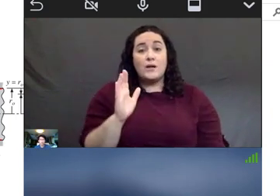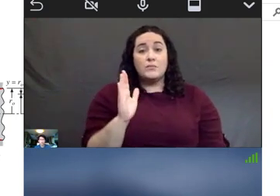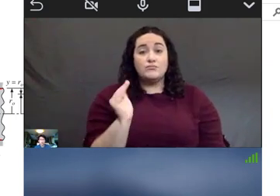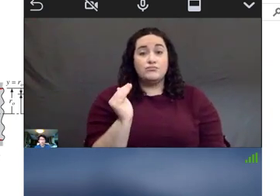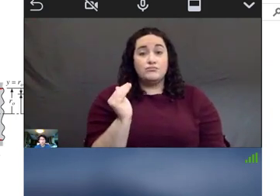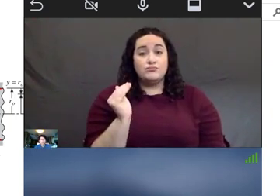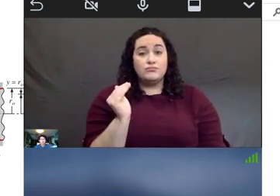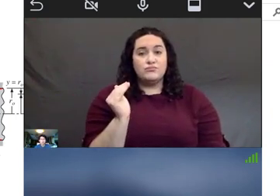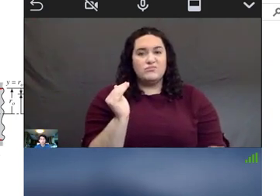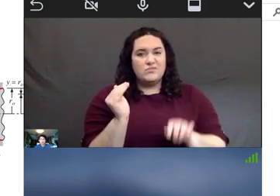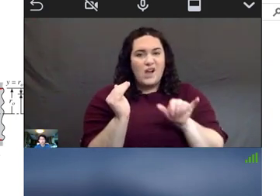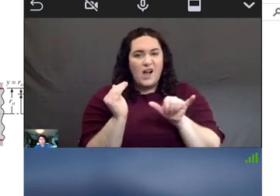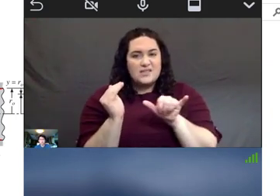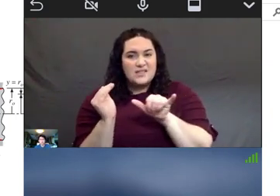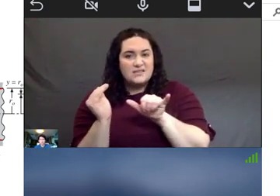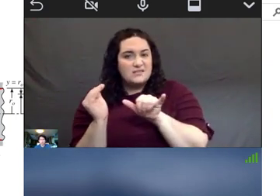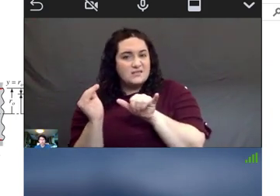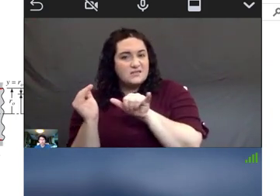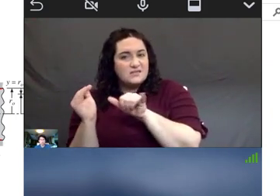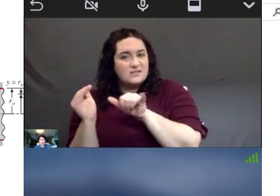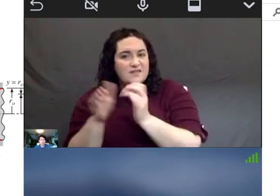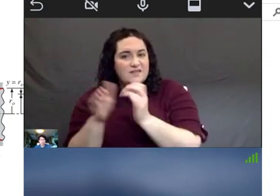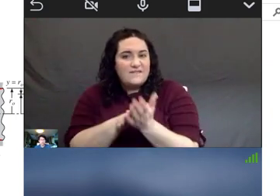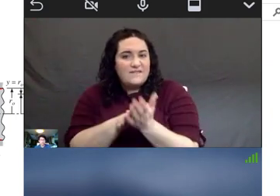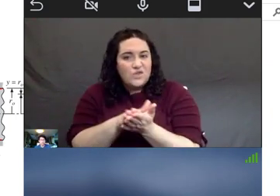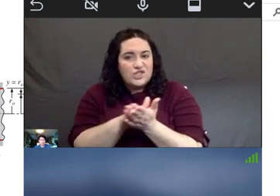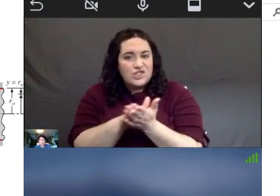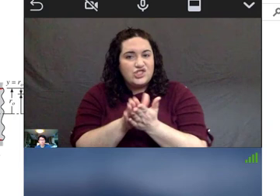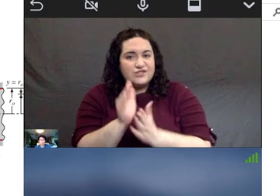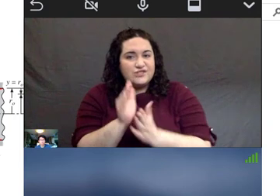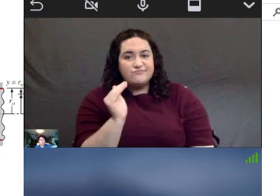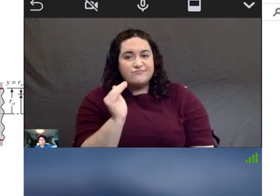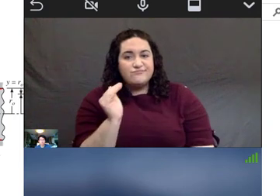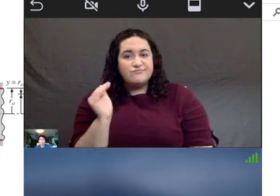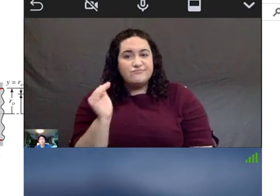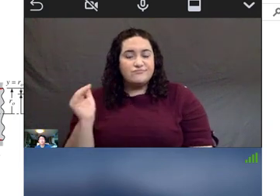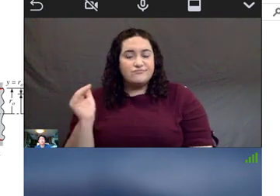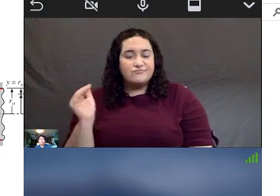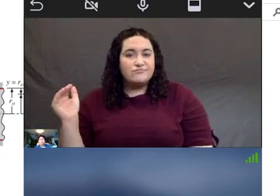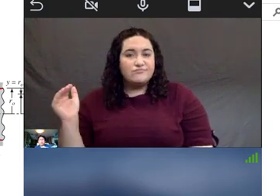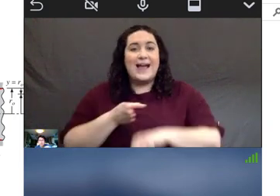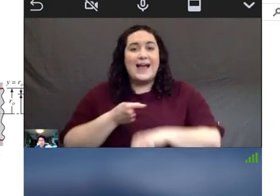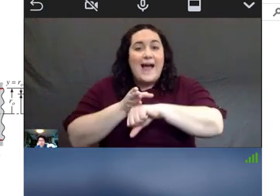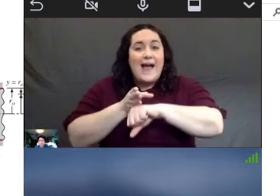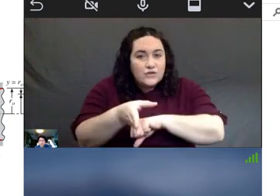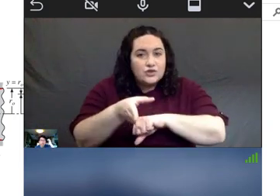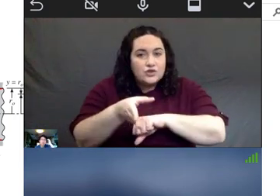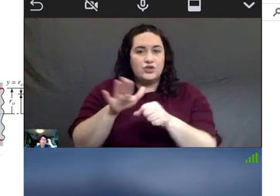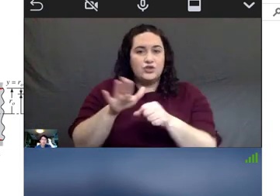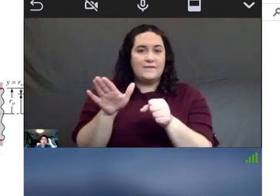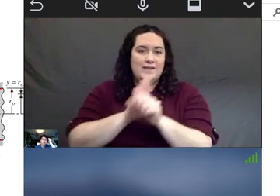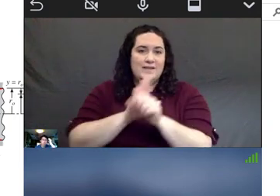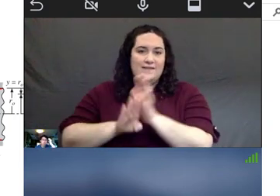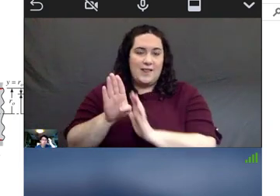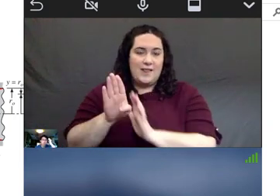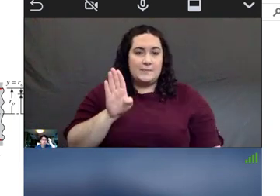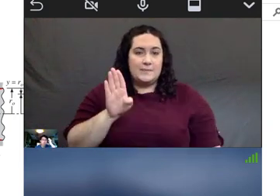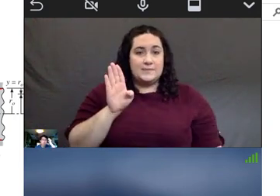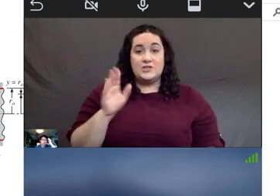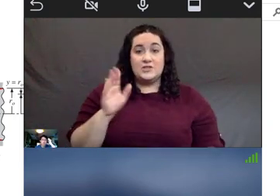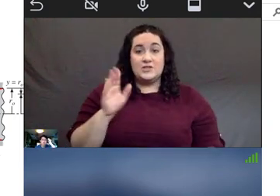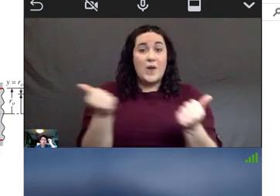So once you're in the fully developed region, F stays constant, but it's changing with X until you get to the fully developed